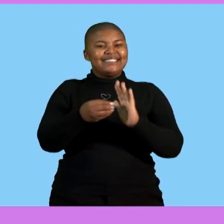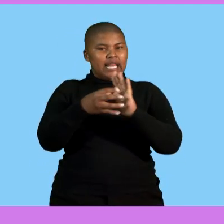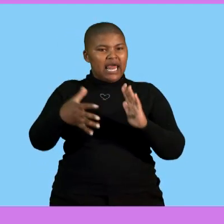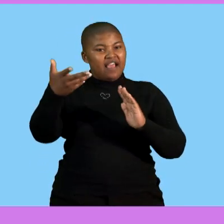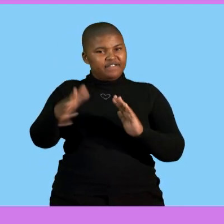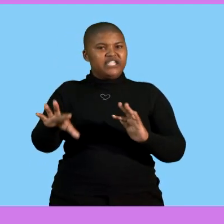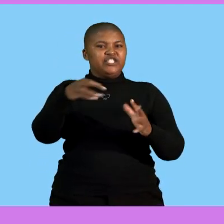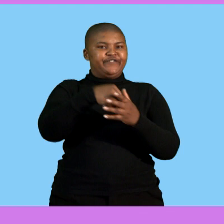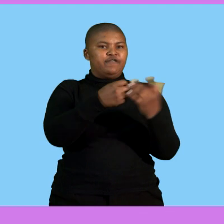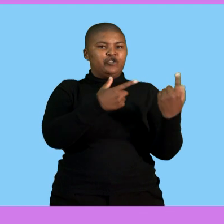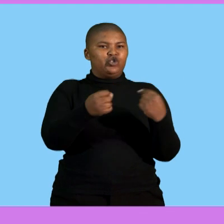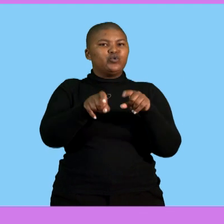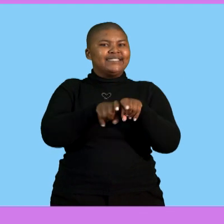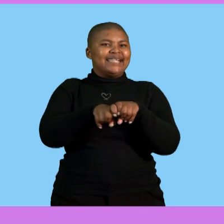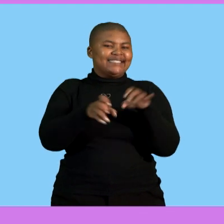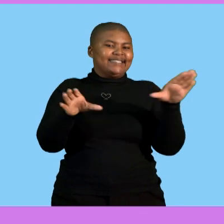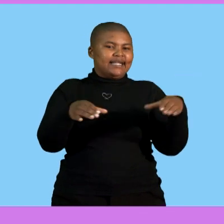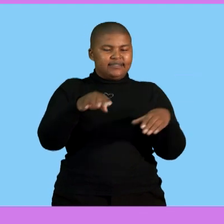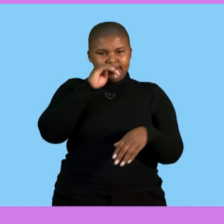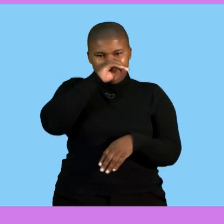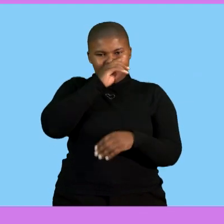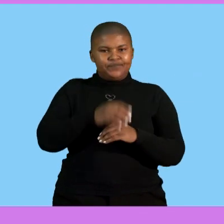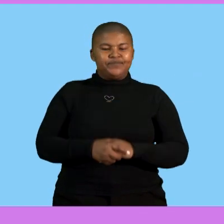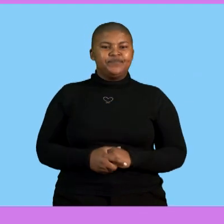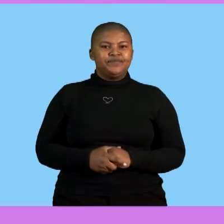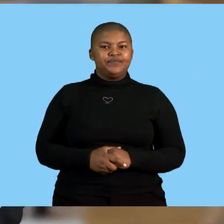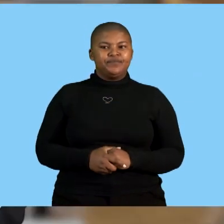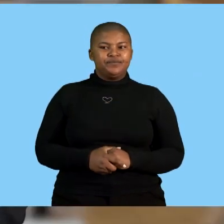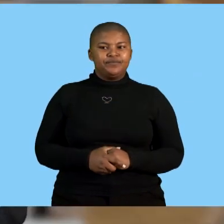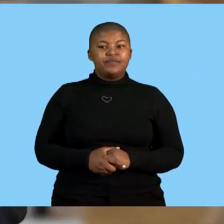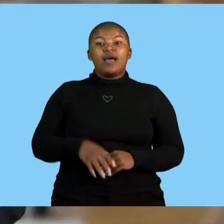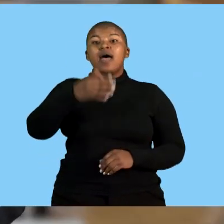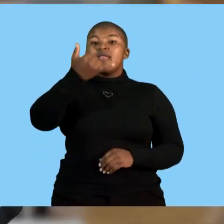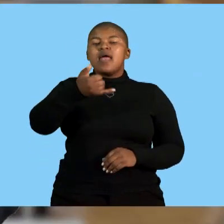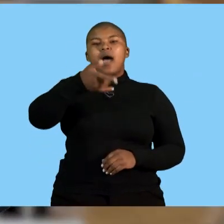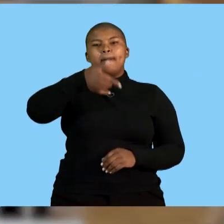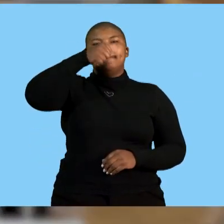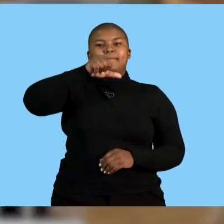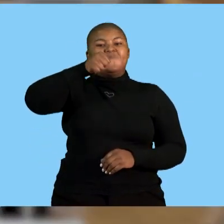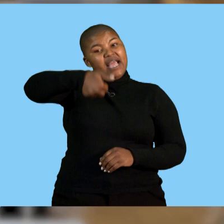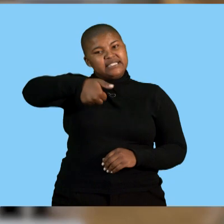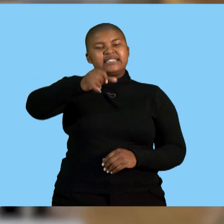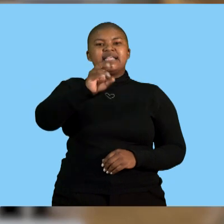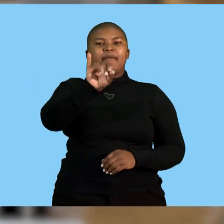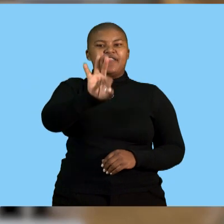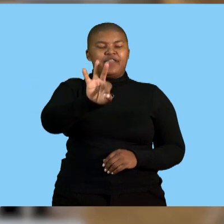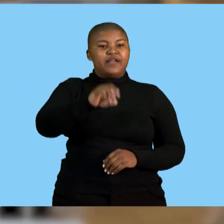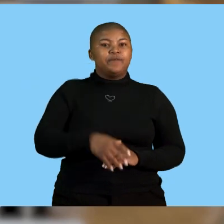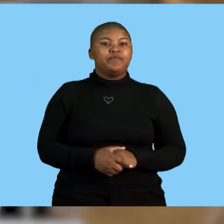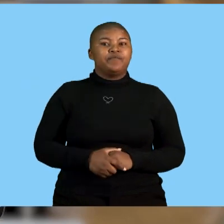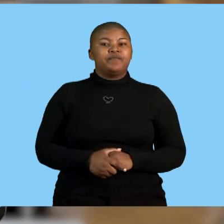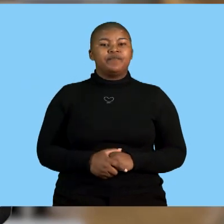learners who has participated in this class test. Then we go to number 3.